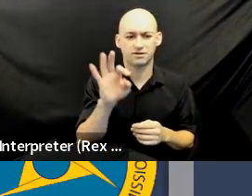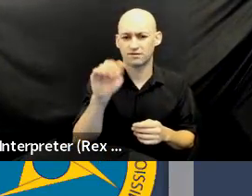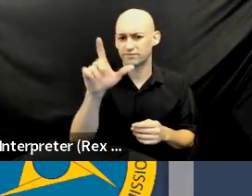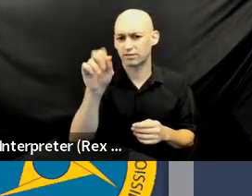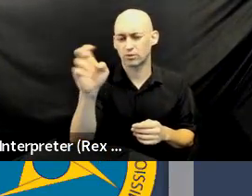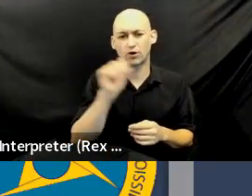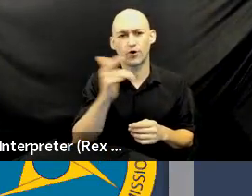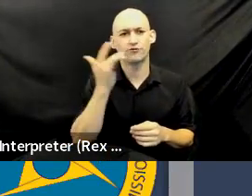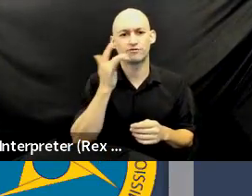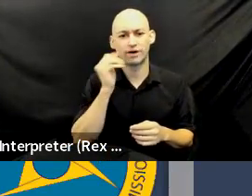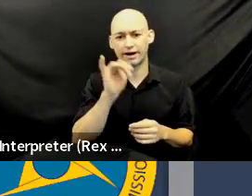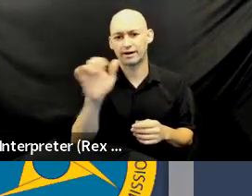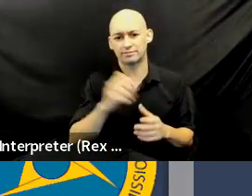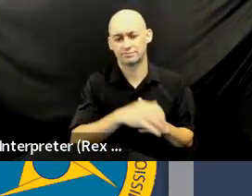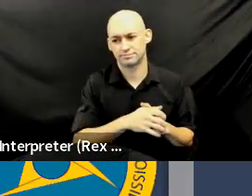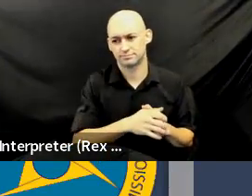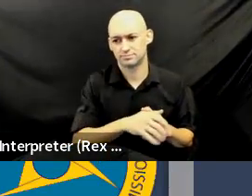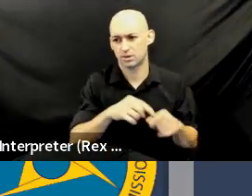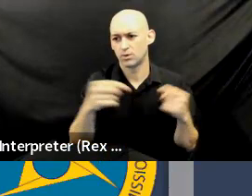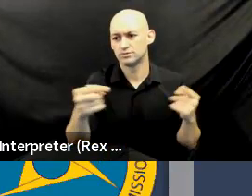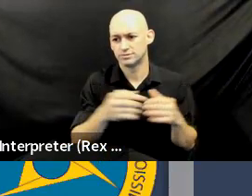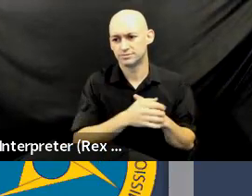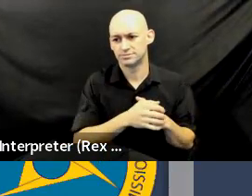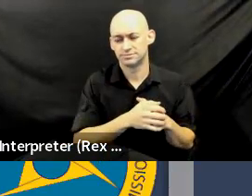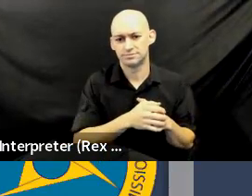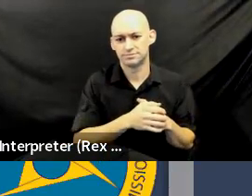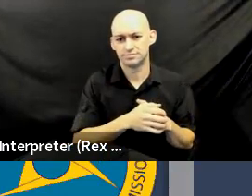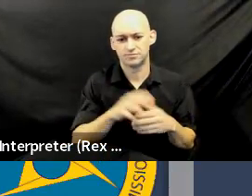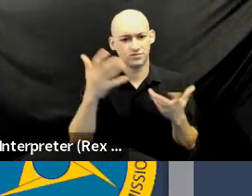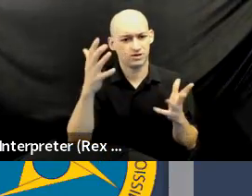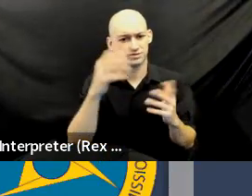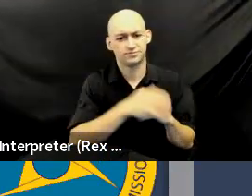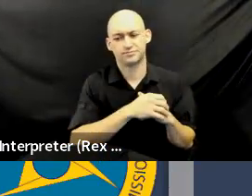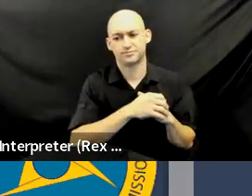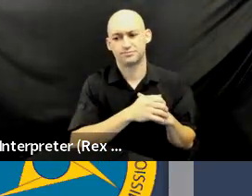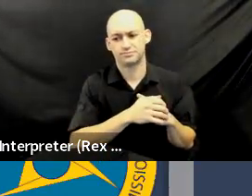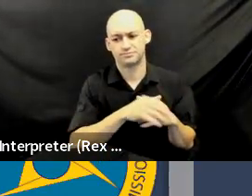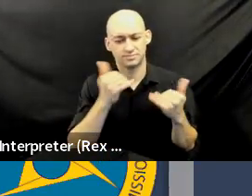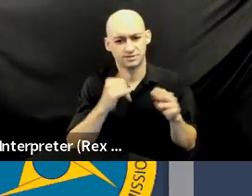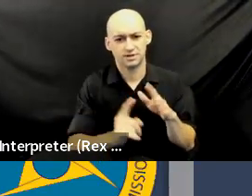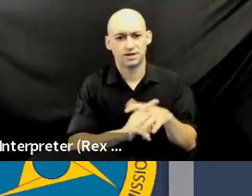those in favor? Aye. Opposed? Motion carries. You're still up, Justin.